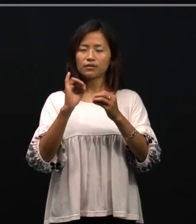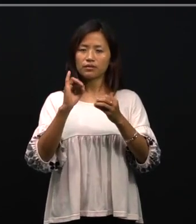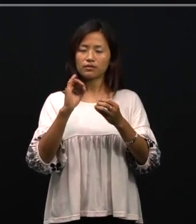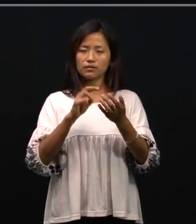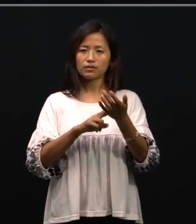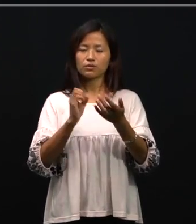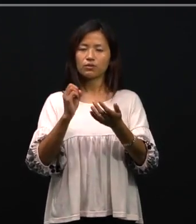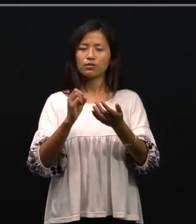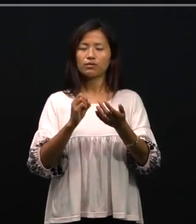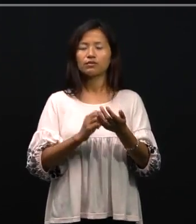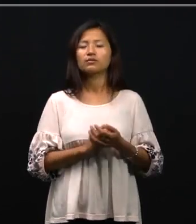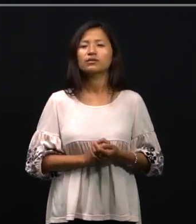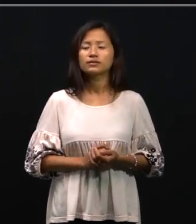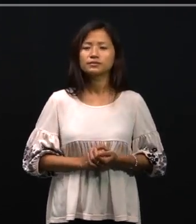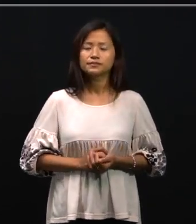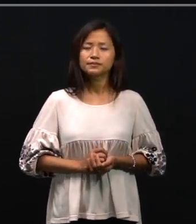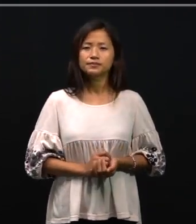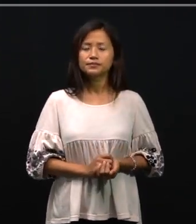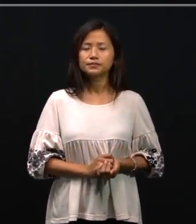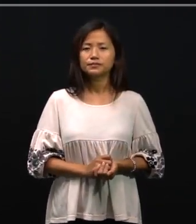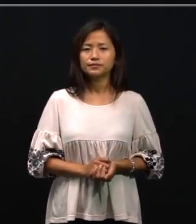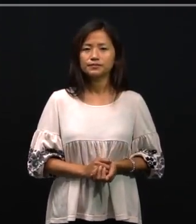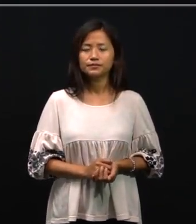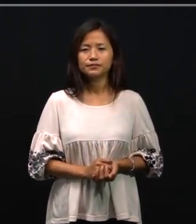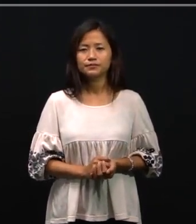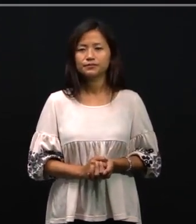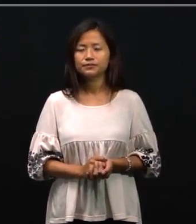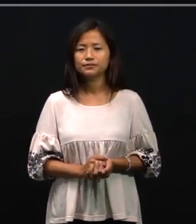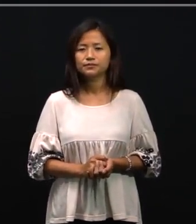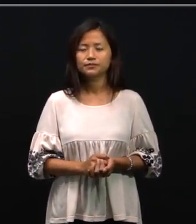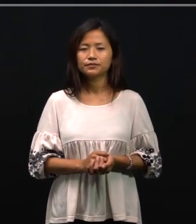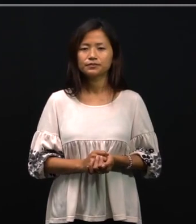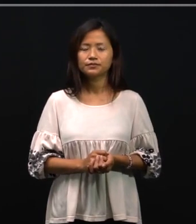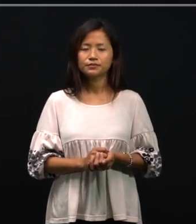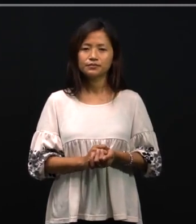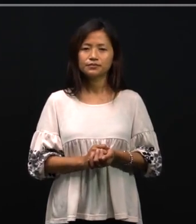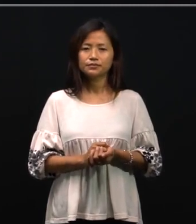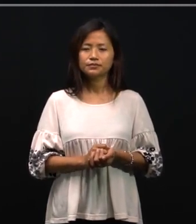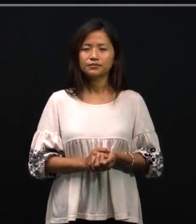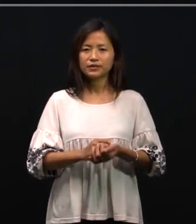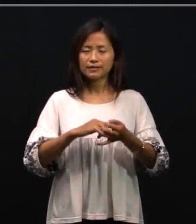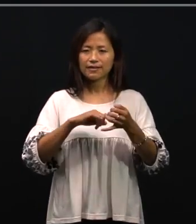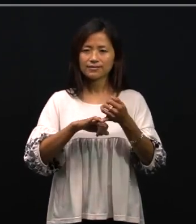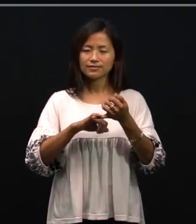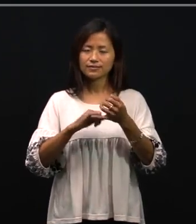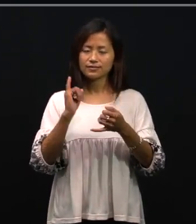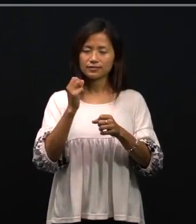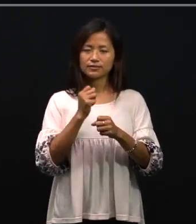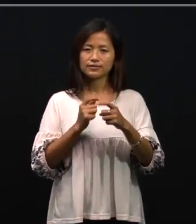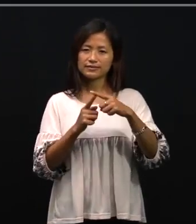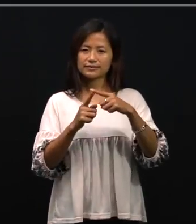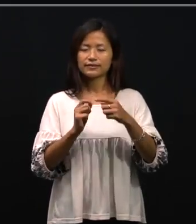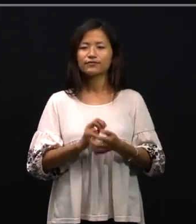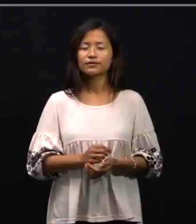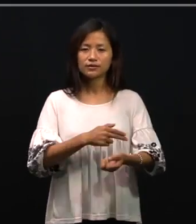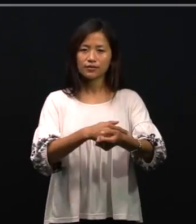binomial nomenclature. And so, according to this binomial nomenclature, scientific name or the scientific name of a